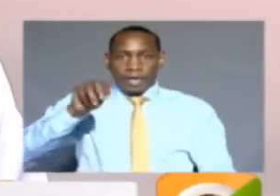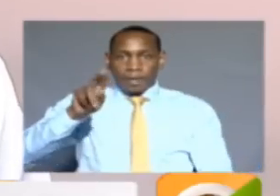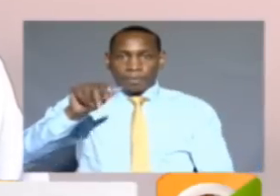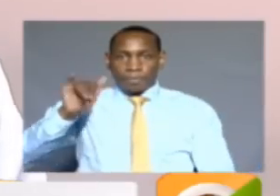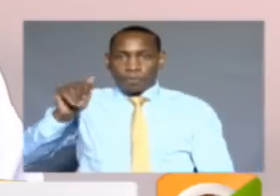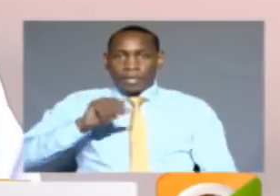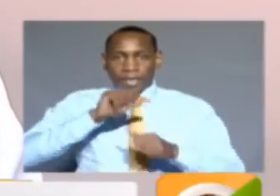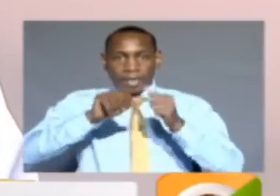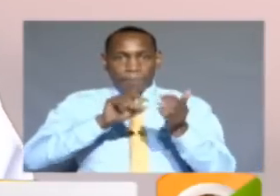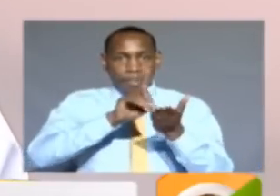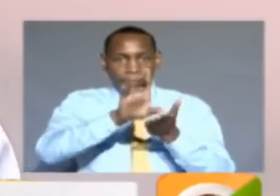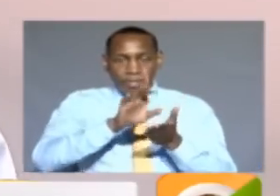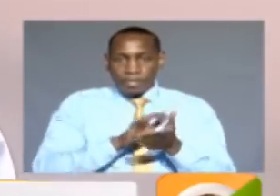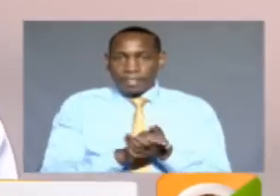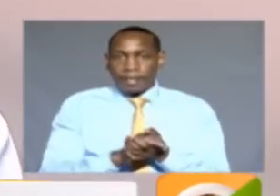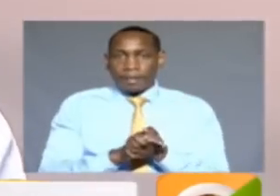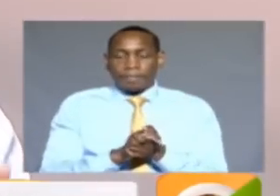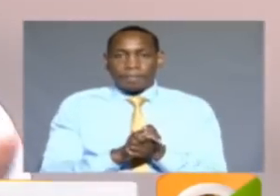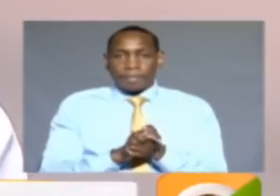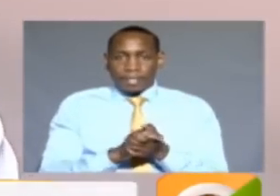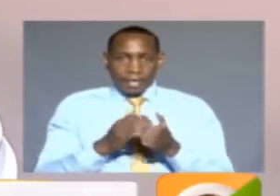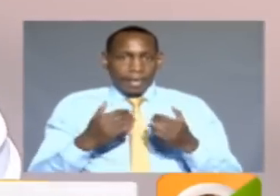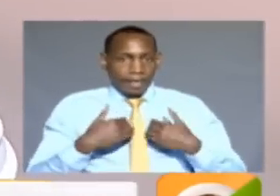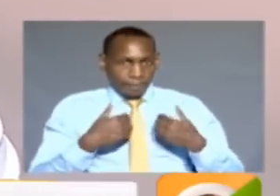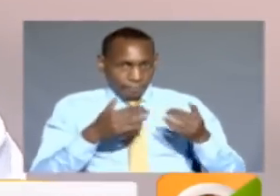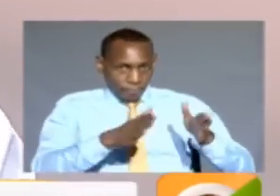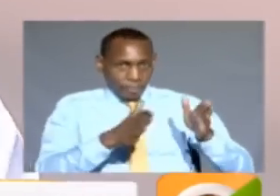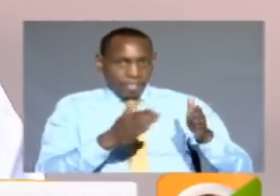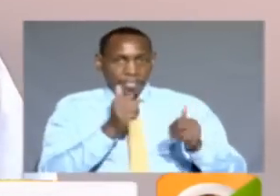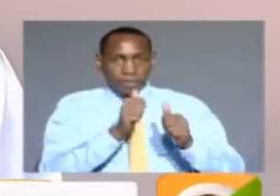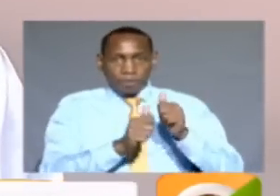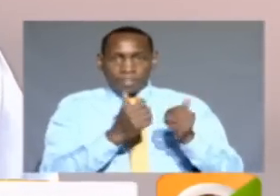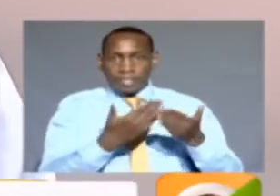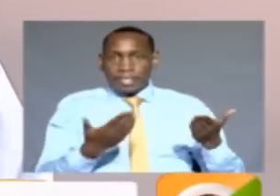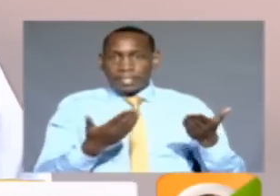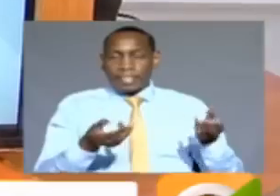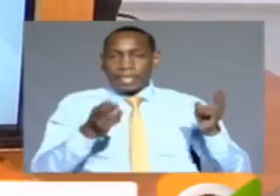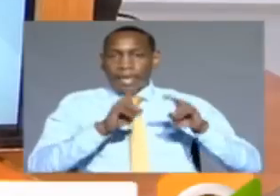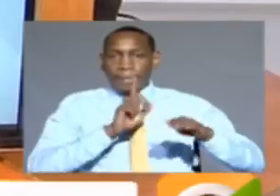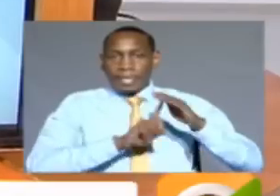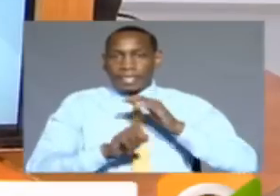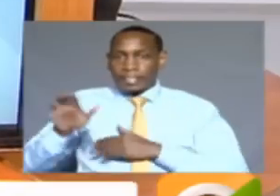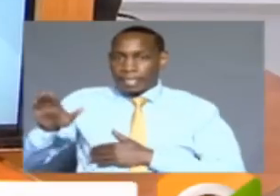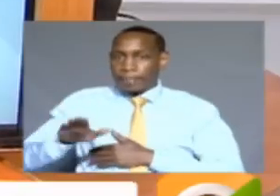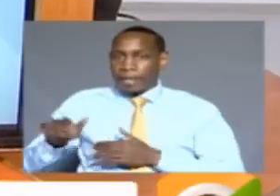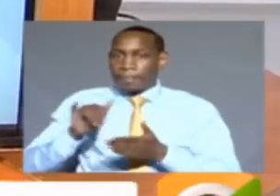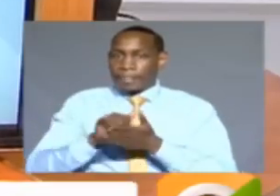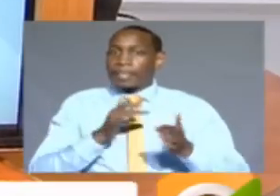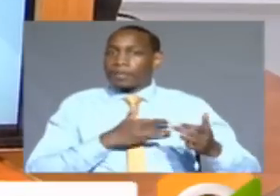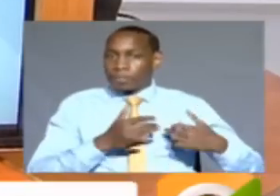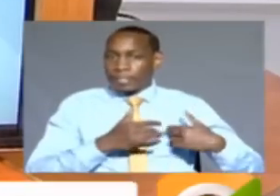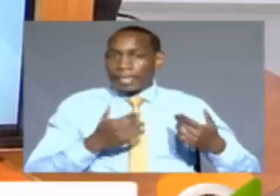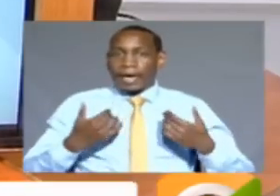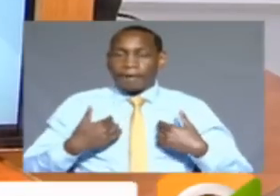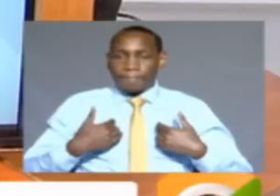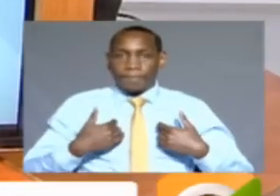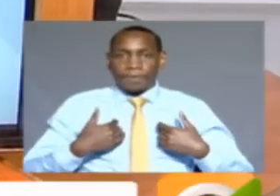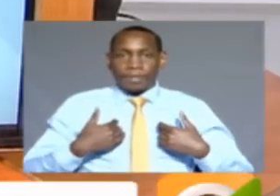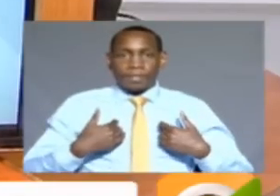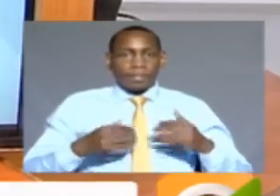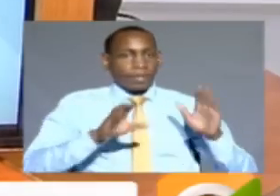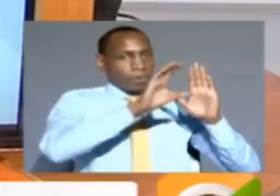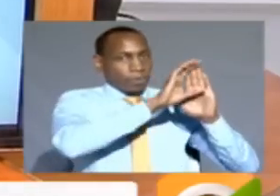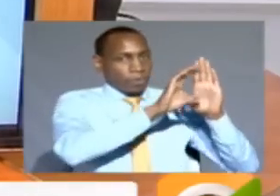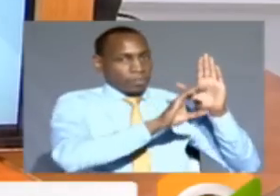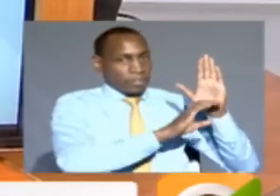impeachment and all of these things, mm-hmm. there's a certain whimsical way in which things seem to happen in Parliament that is quite concerning. Because, you see, the